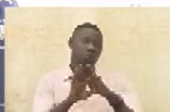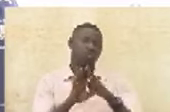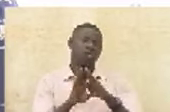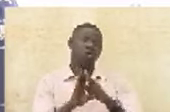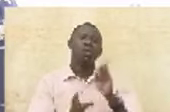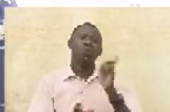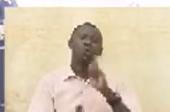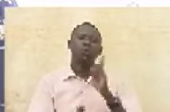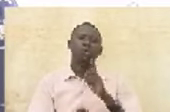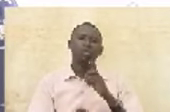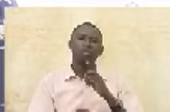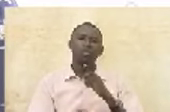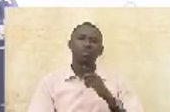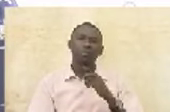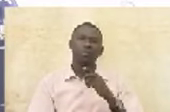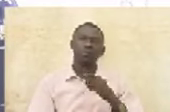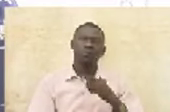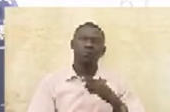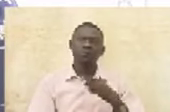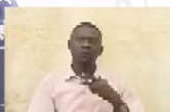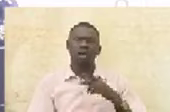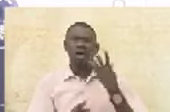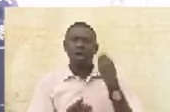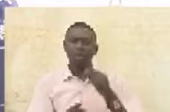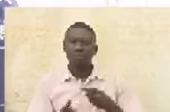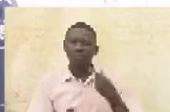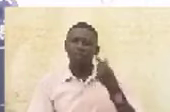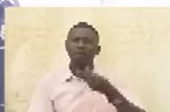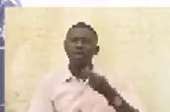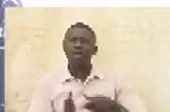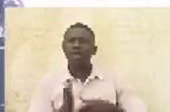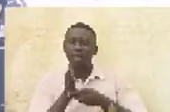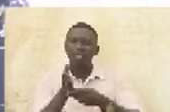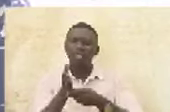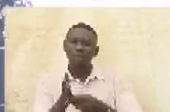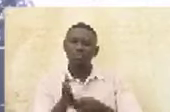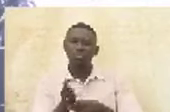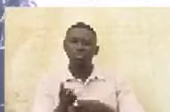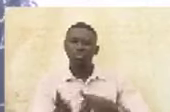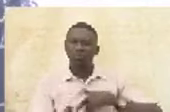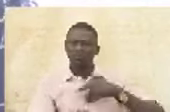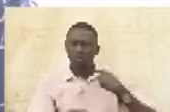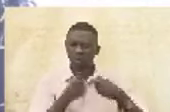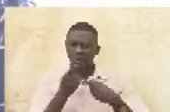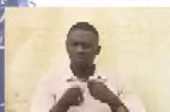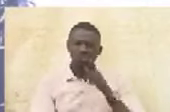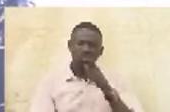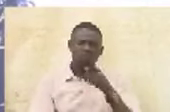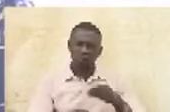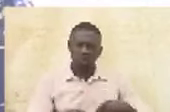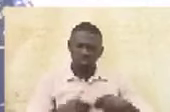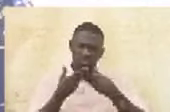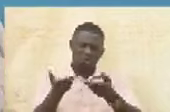what was the reaction of the alkalo to that? Alkalo ni muna kita ala lodladi, muna kita ala maala